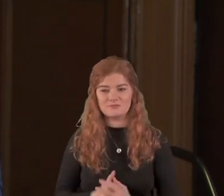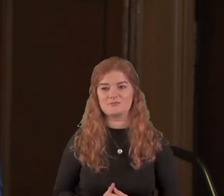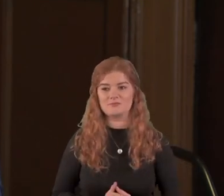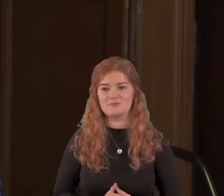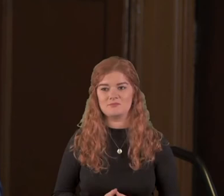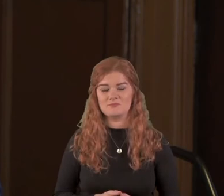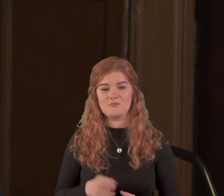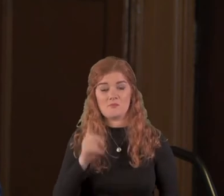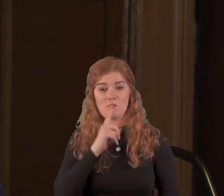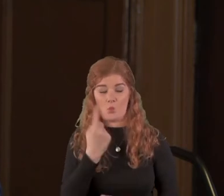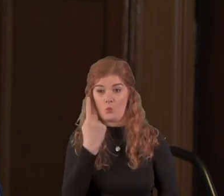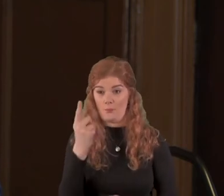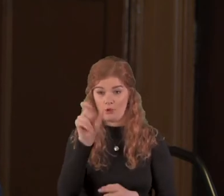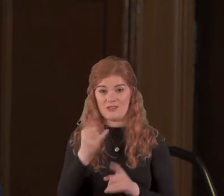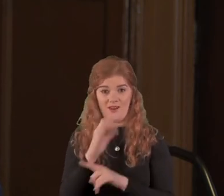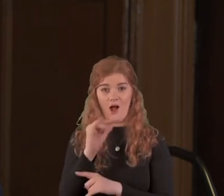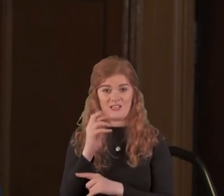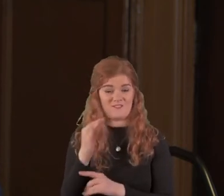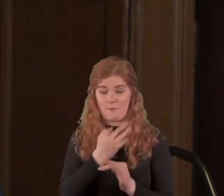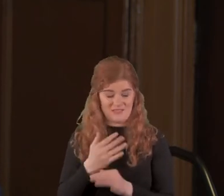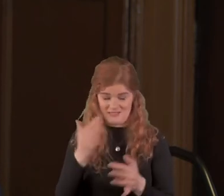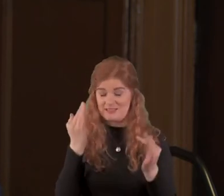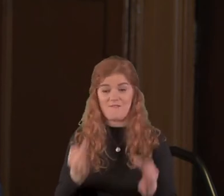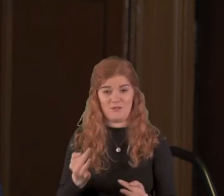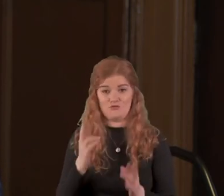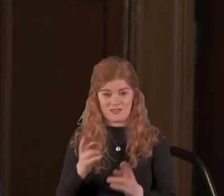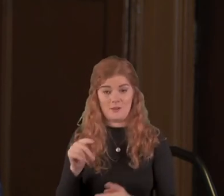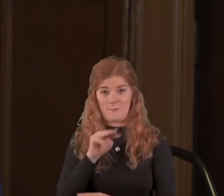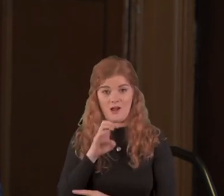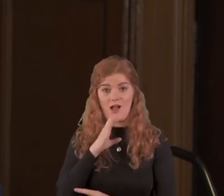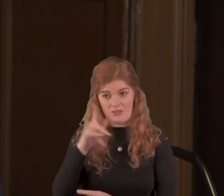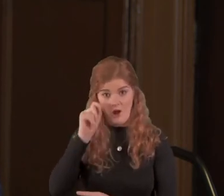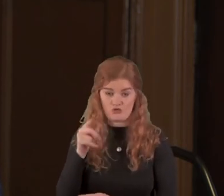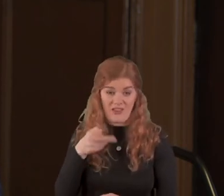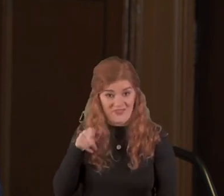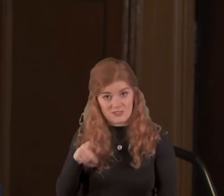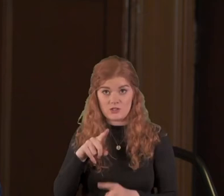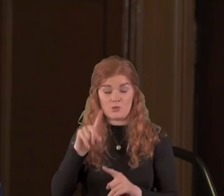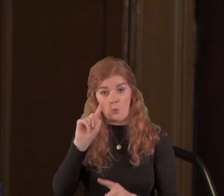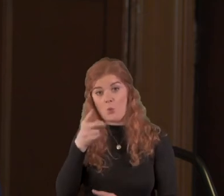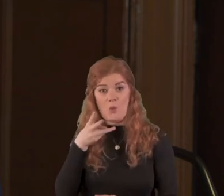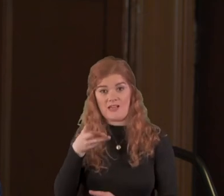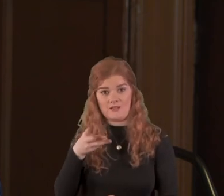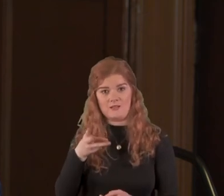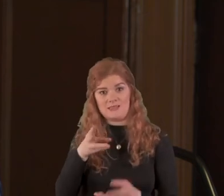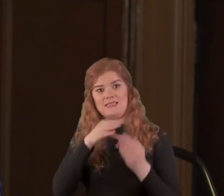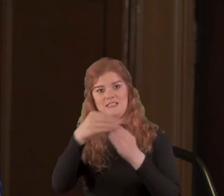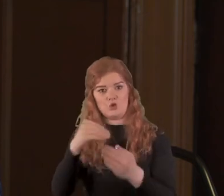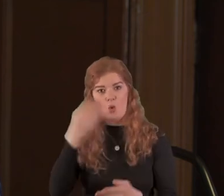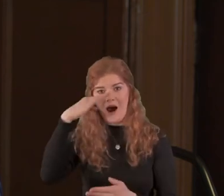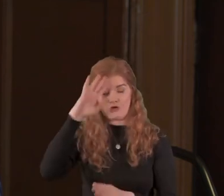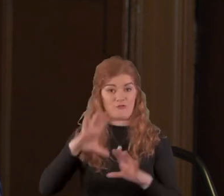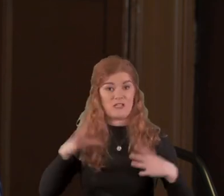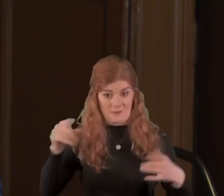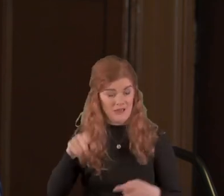this member of the Collins family is absolutely right. Collins thought that this was the way to Irish freedom. And, by the way, he